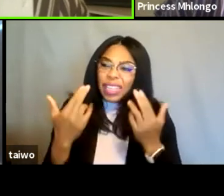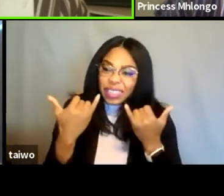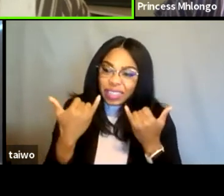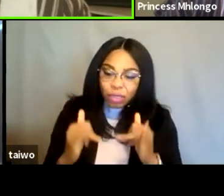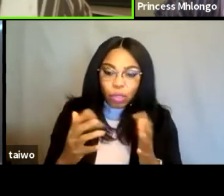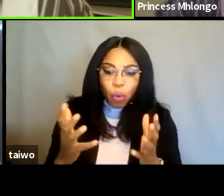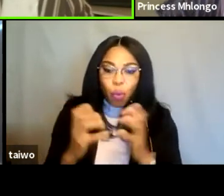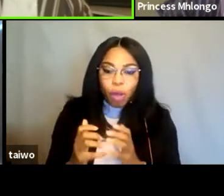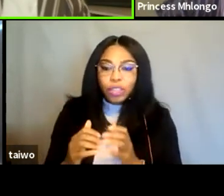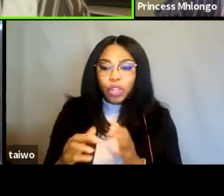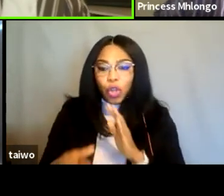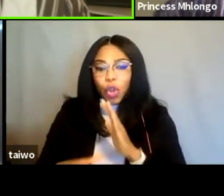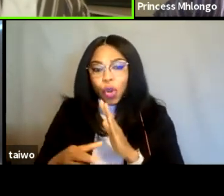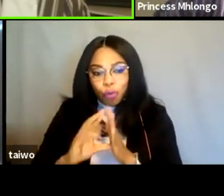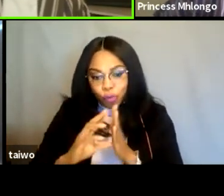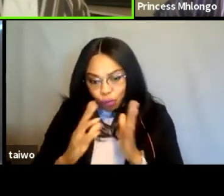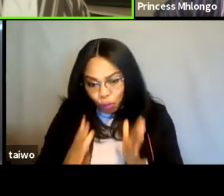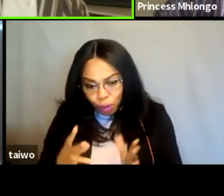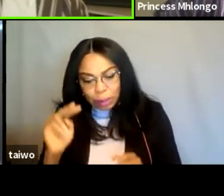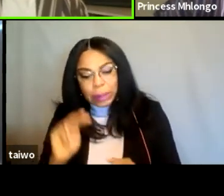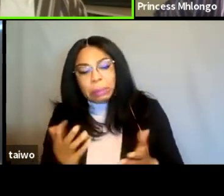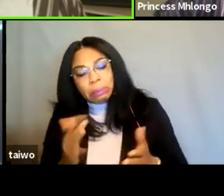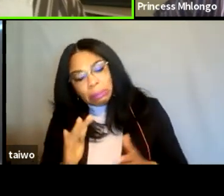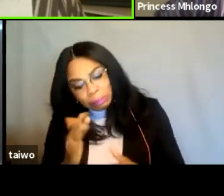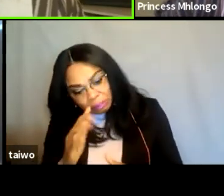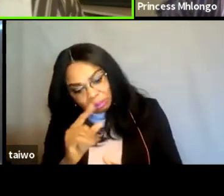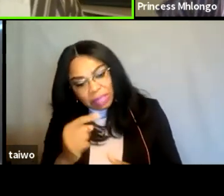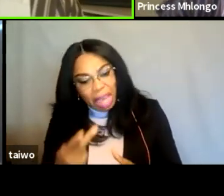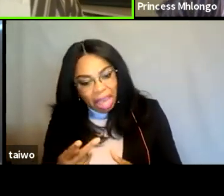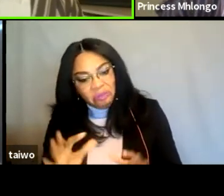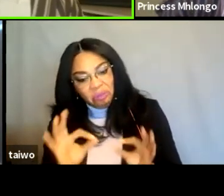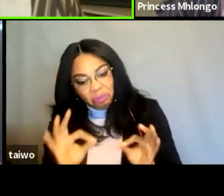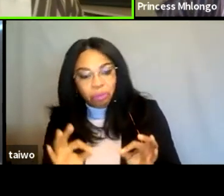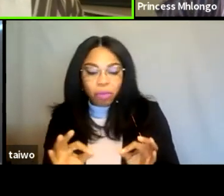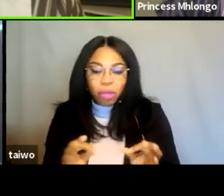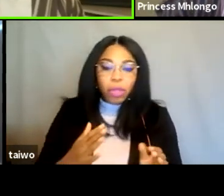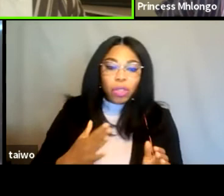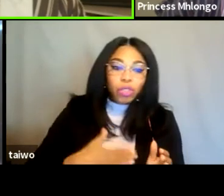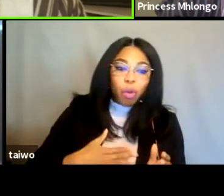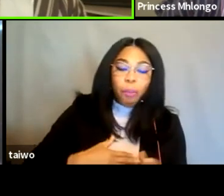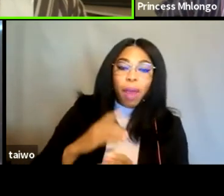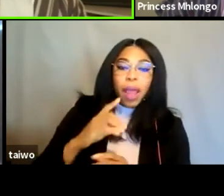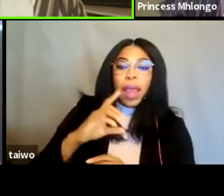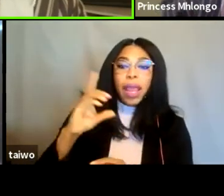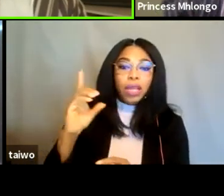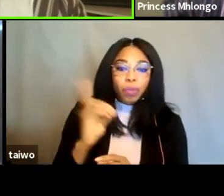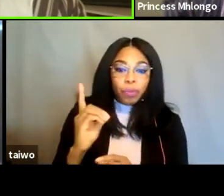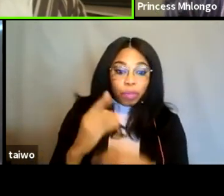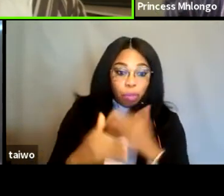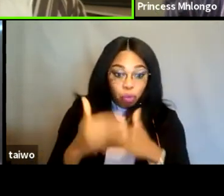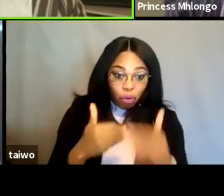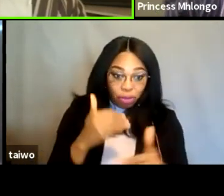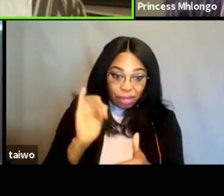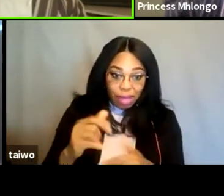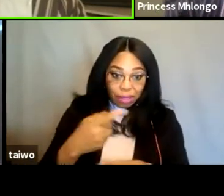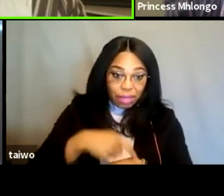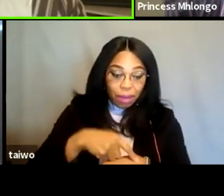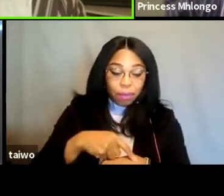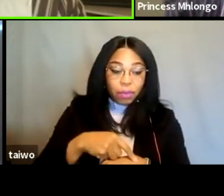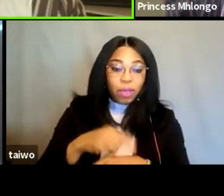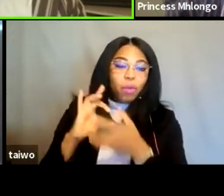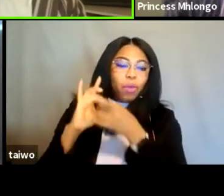to also think that it was half decent. So my dramaturgical process then was more